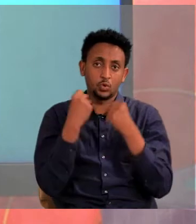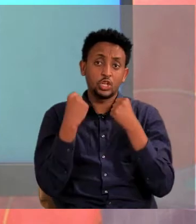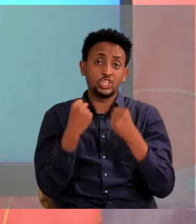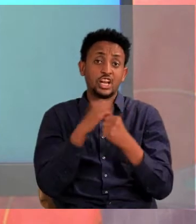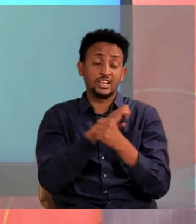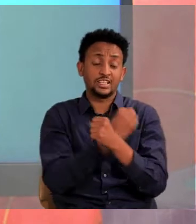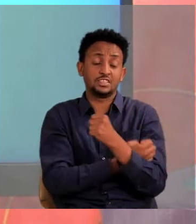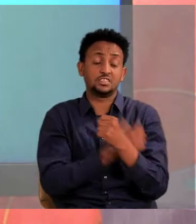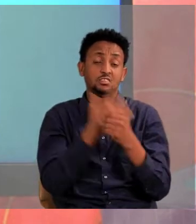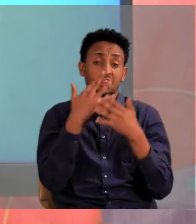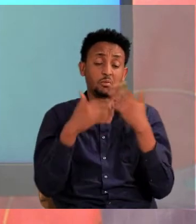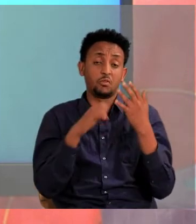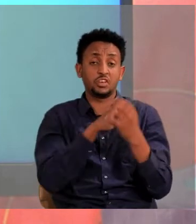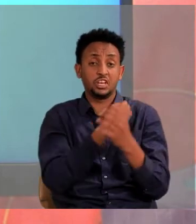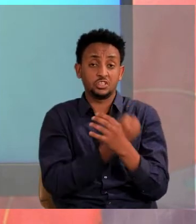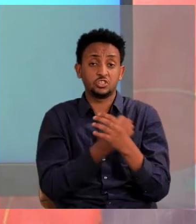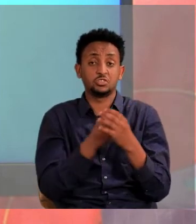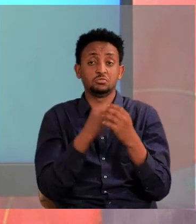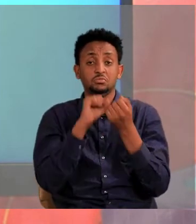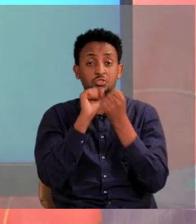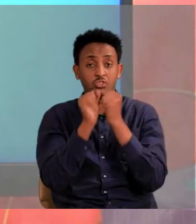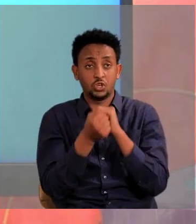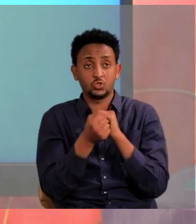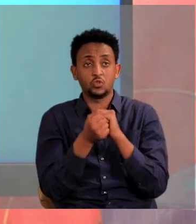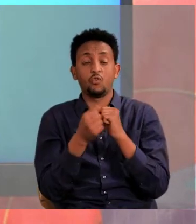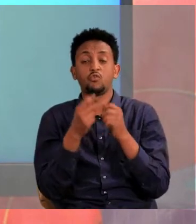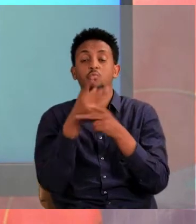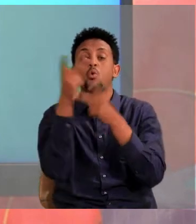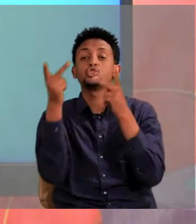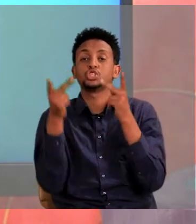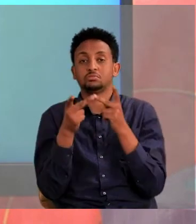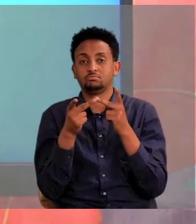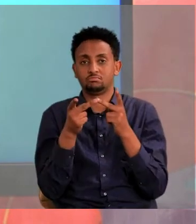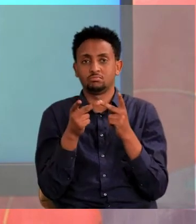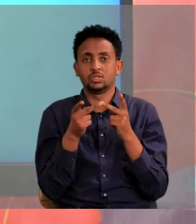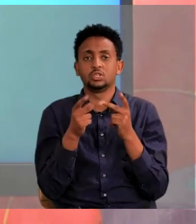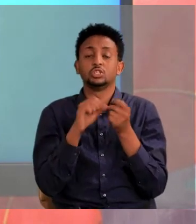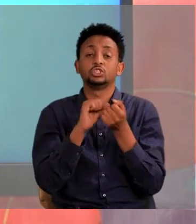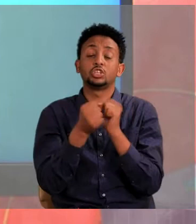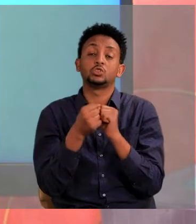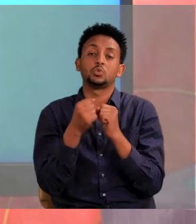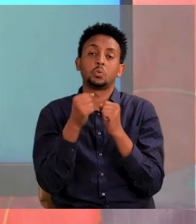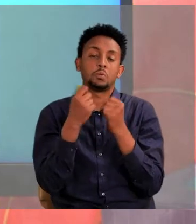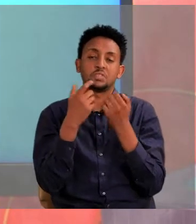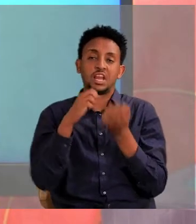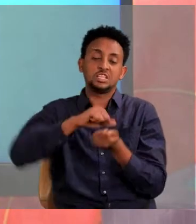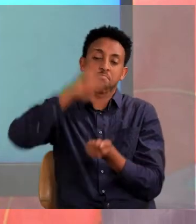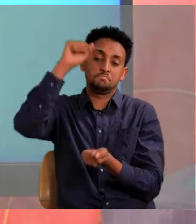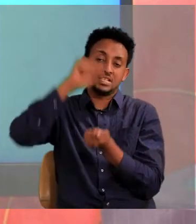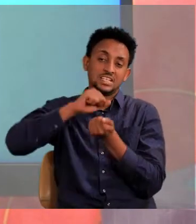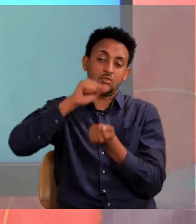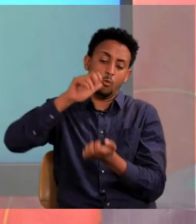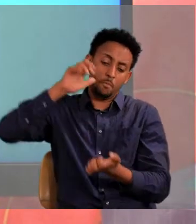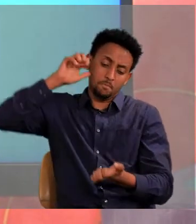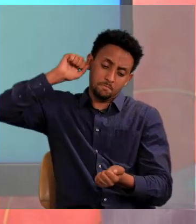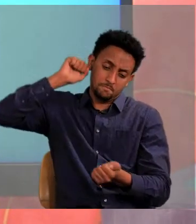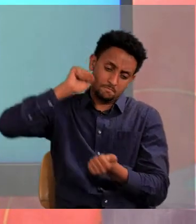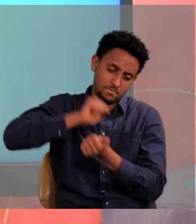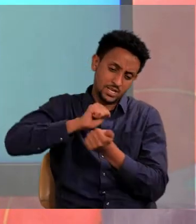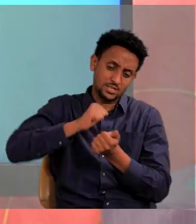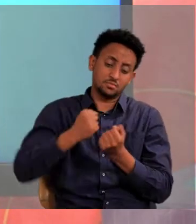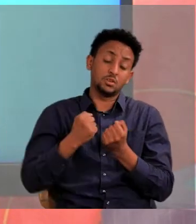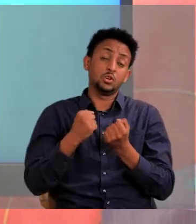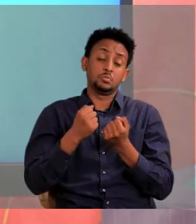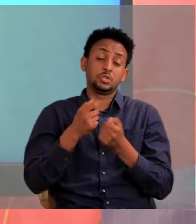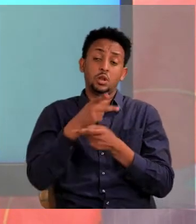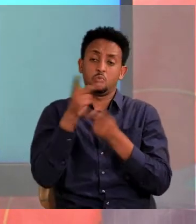energy is a type of energy due to a change of position or a change of shape like spring. If you compress it, you are changing the